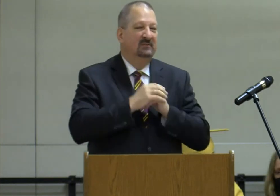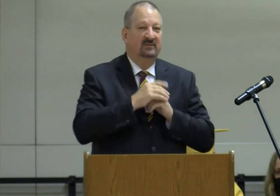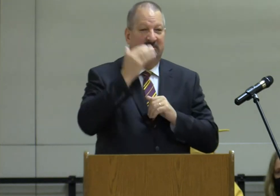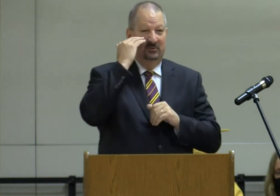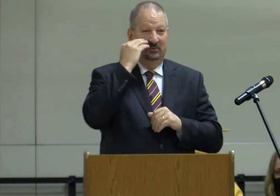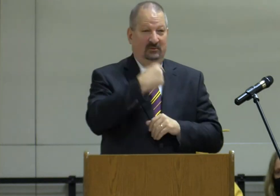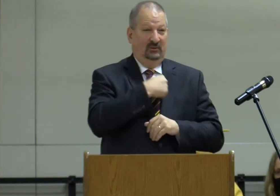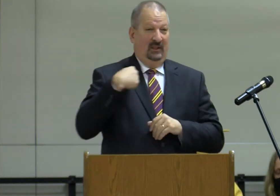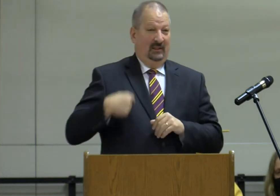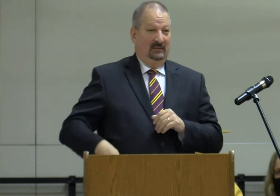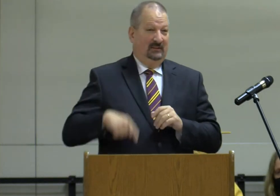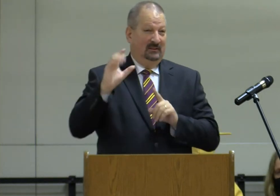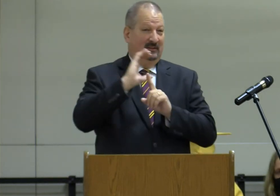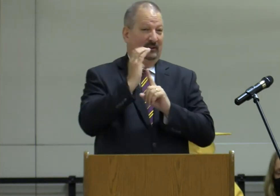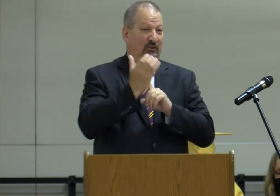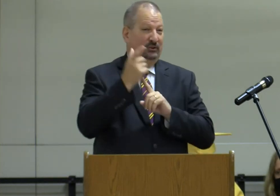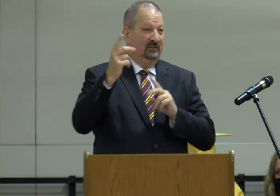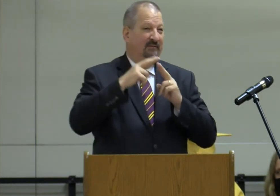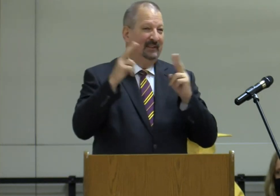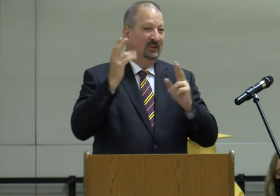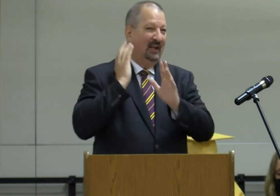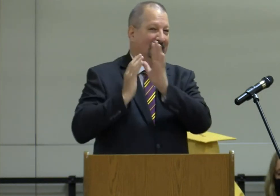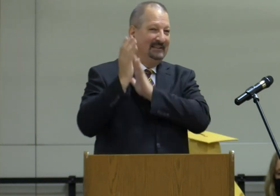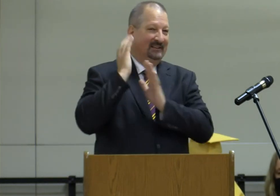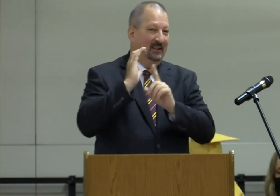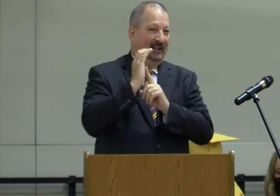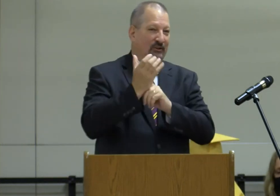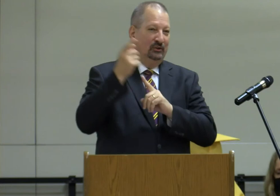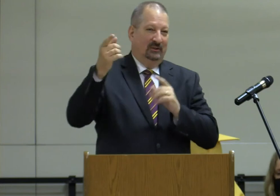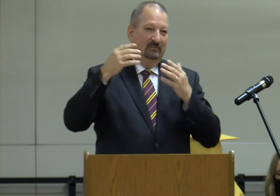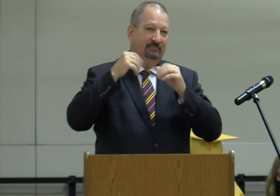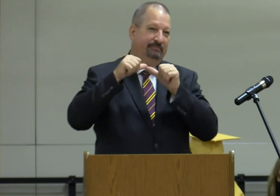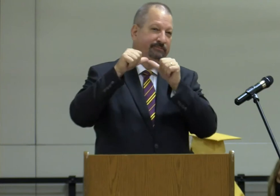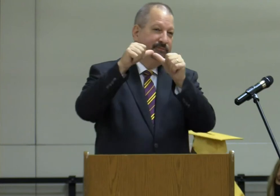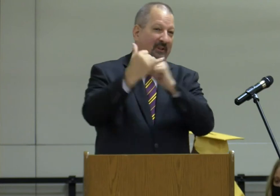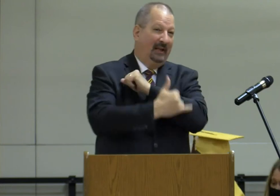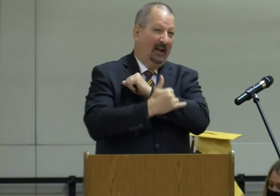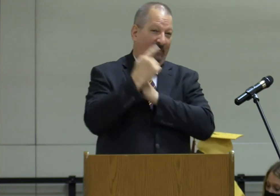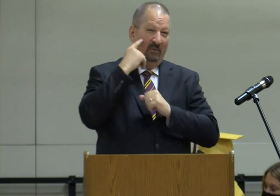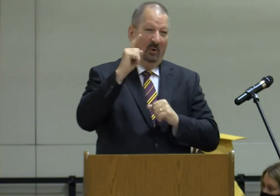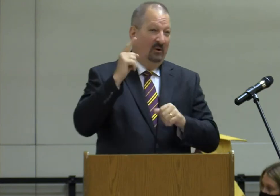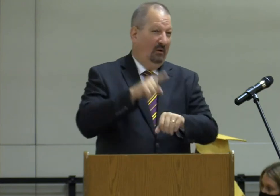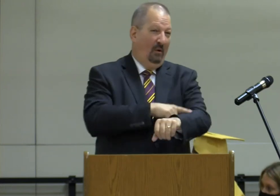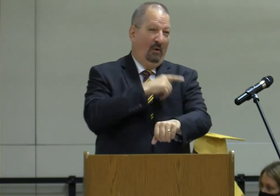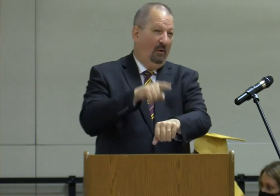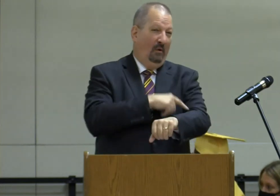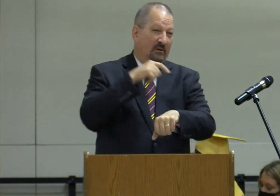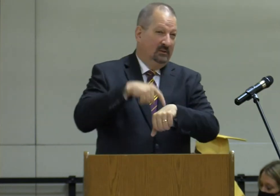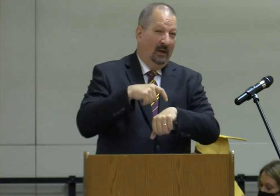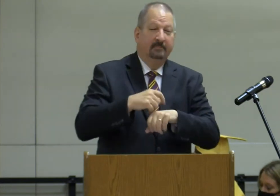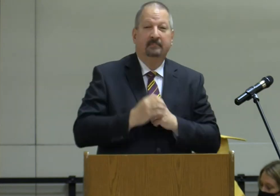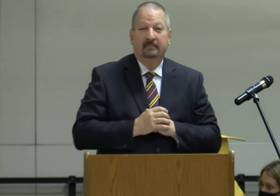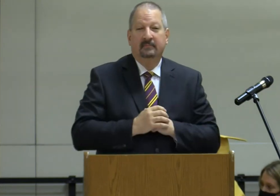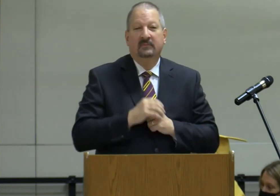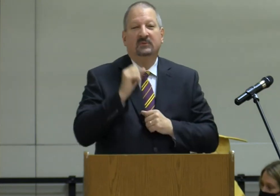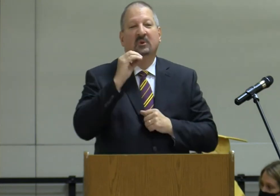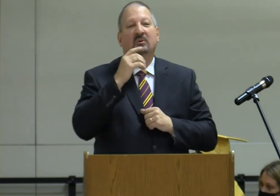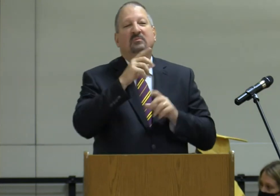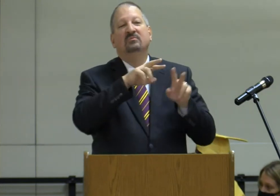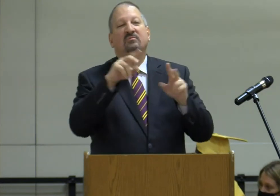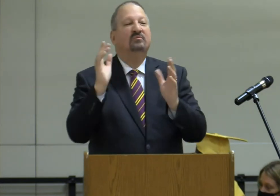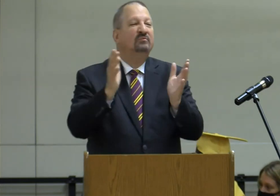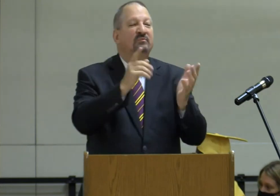I had the opportunity to meet various people there. And in Chinese culture, they, or you know,